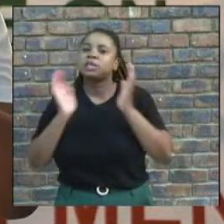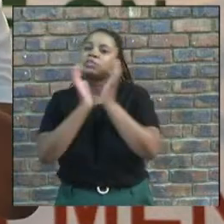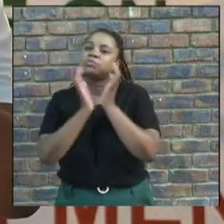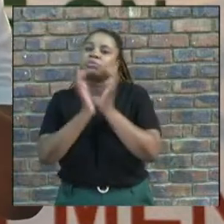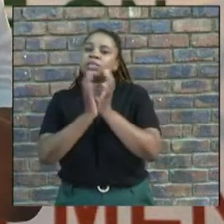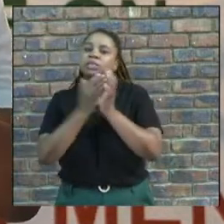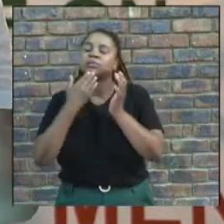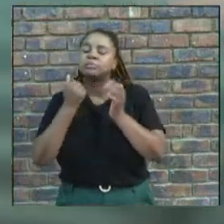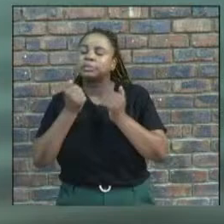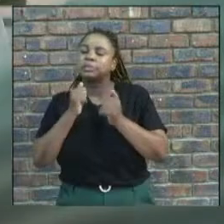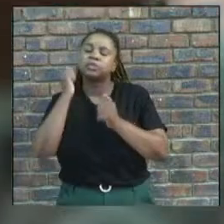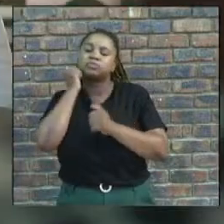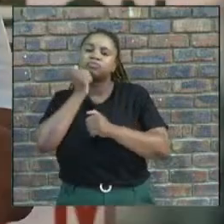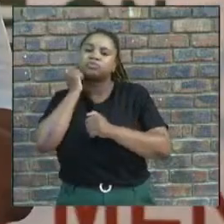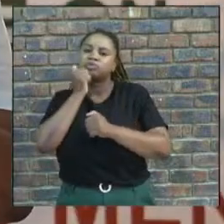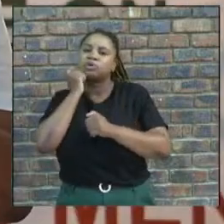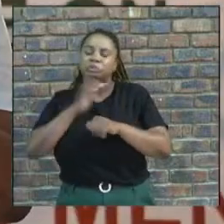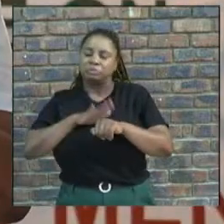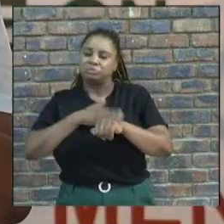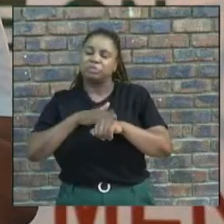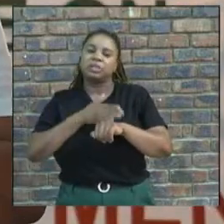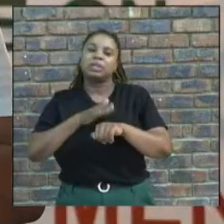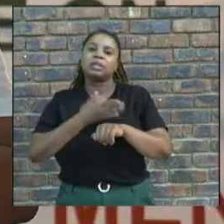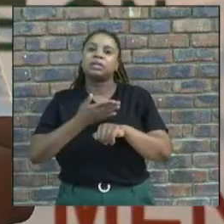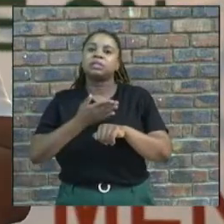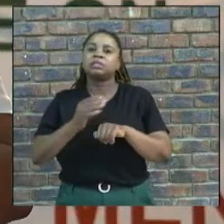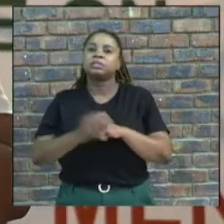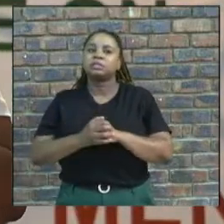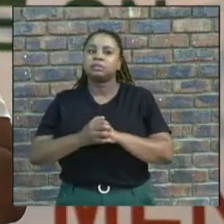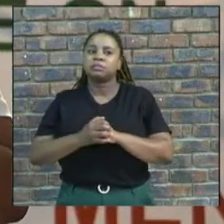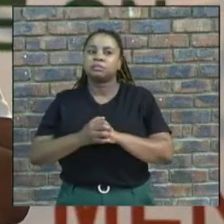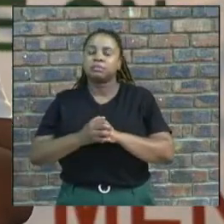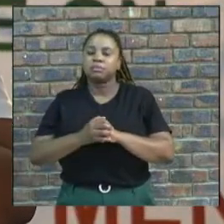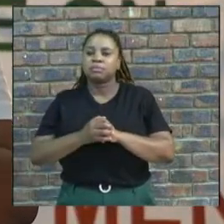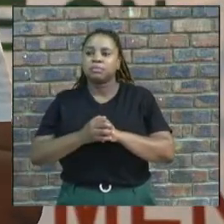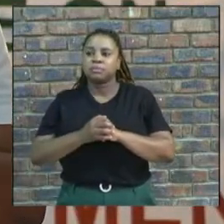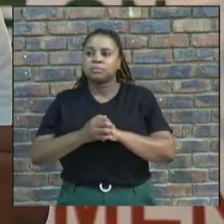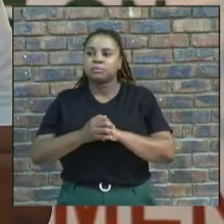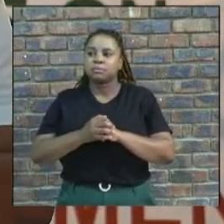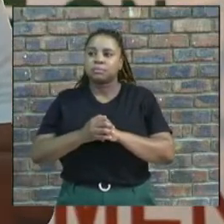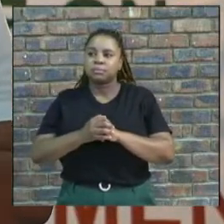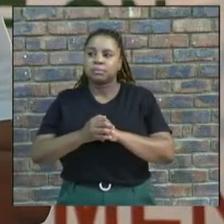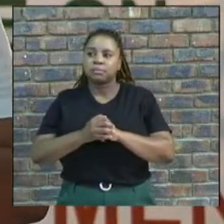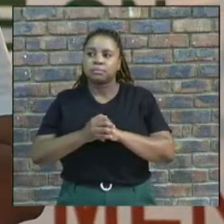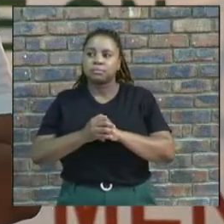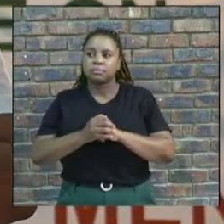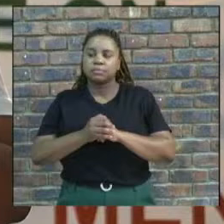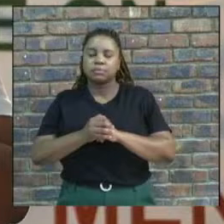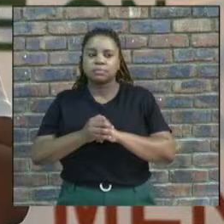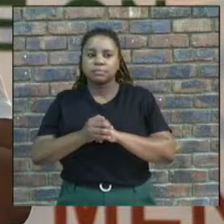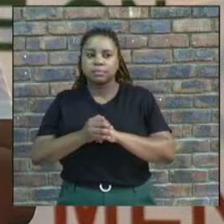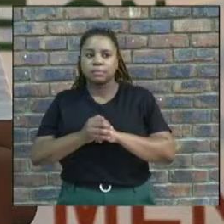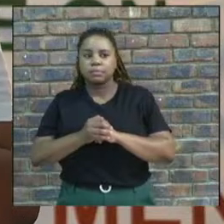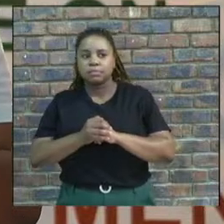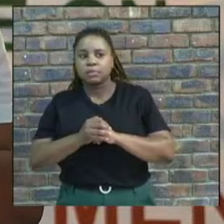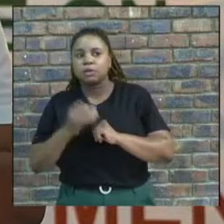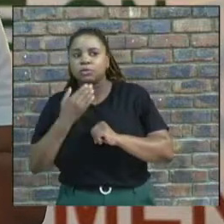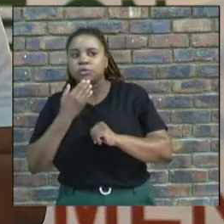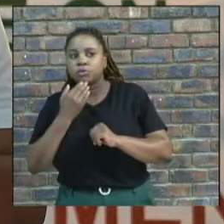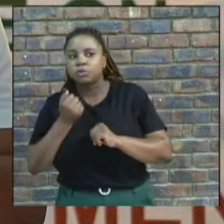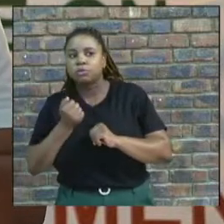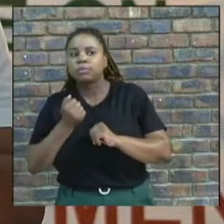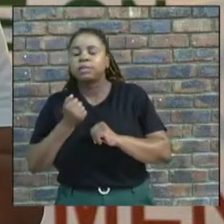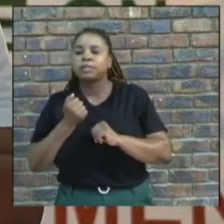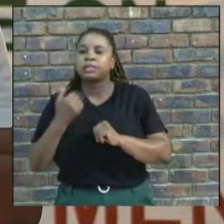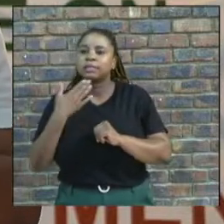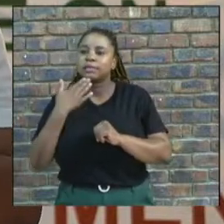late. Nele re emetse, ne tshwantse be rona re emelang lona because you are our guests. So ne re kopa le re inele matsogo